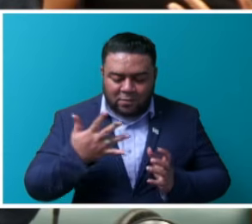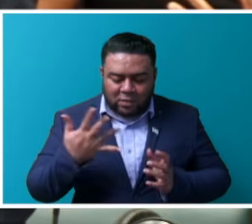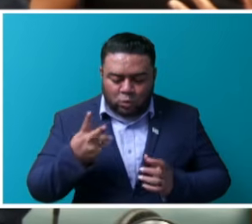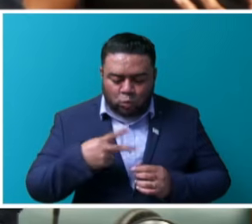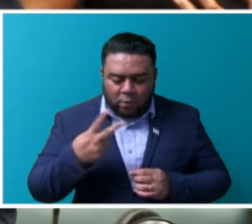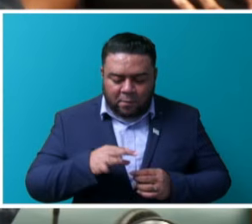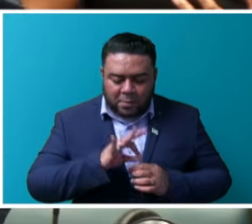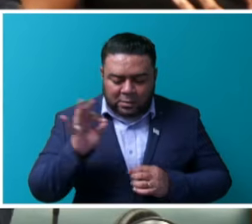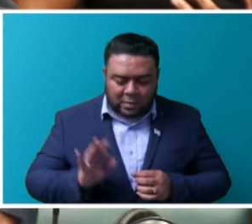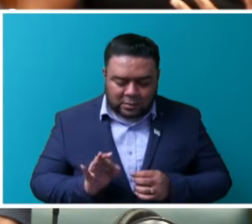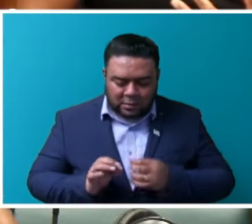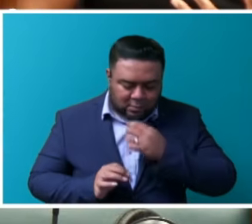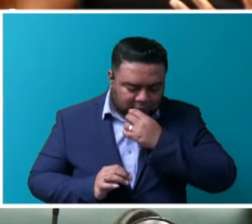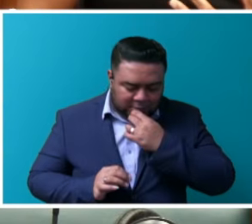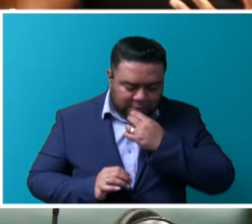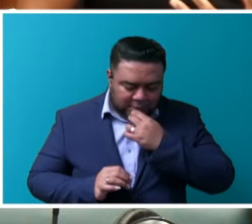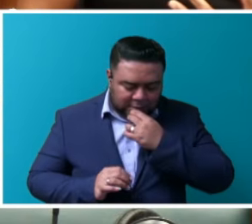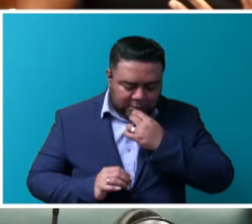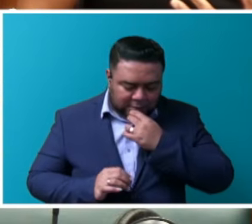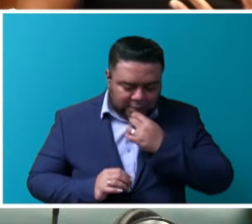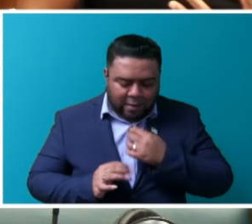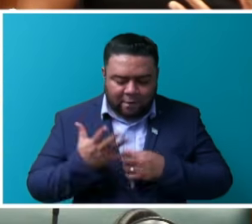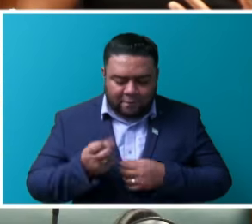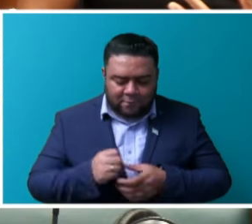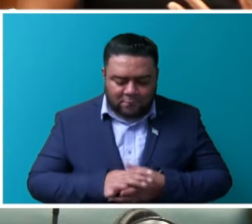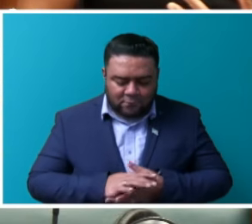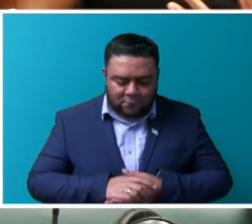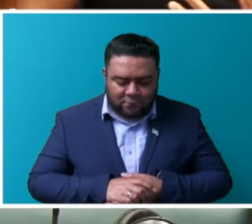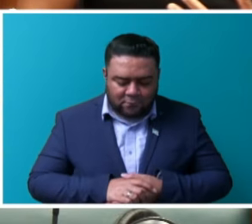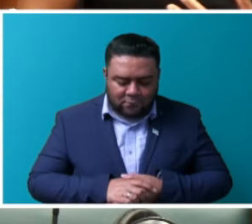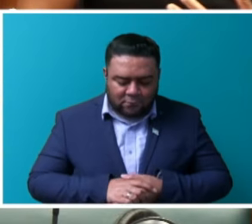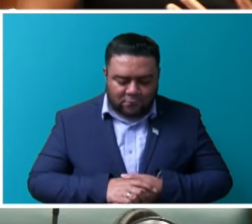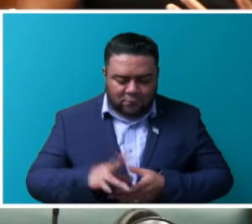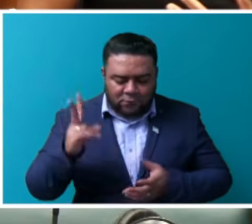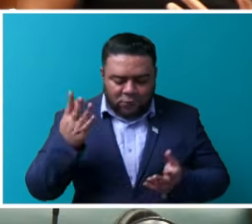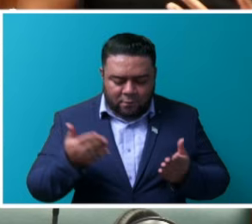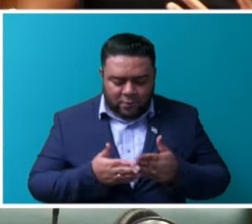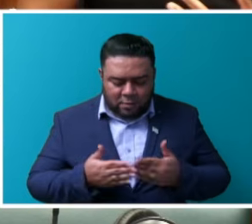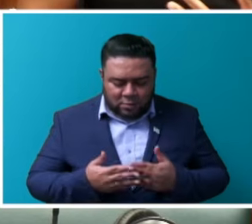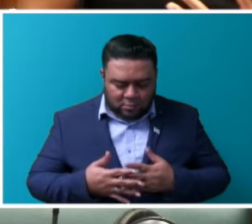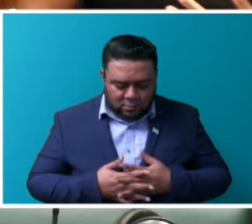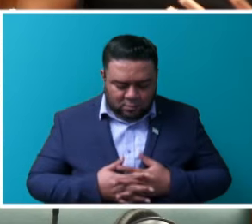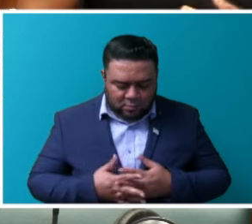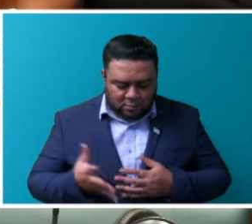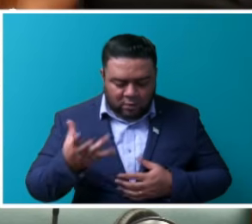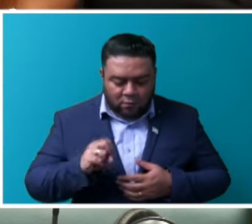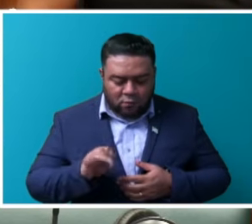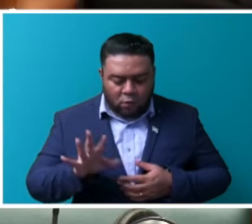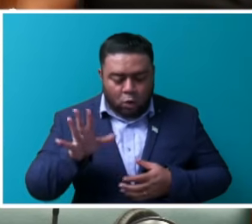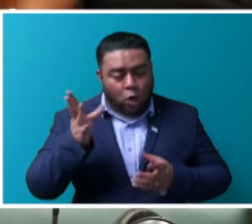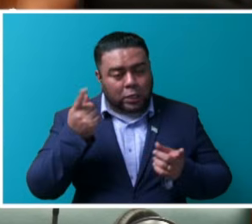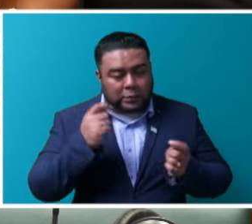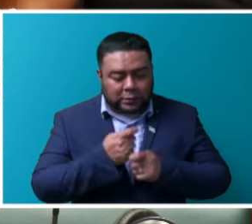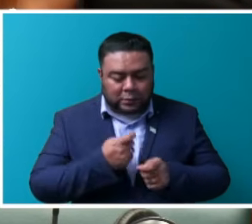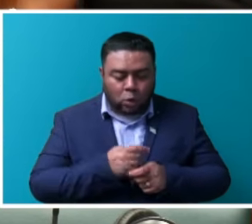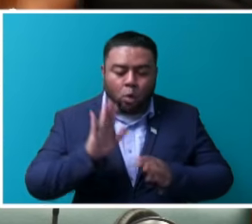12.5%, expands customs tariff concessions, and introduces VAT refunds for damaged